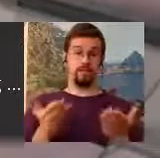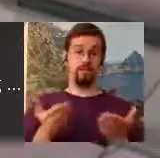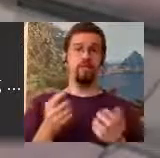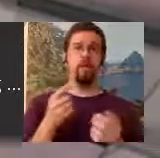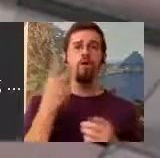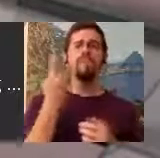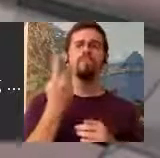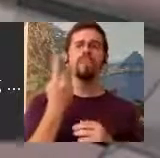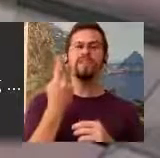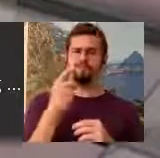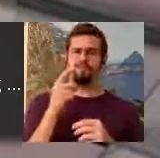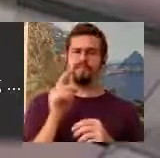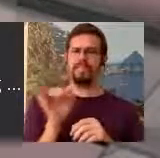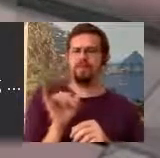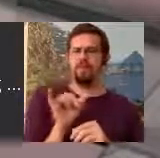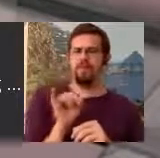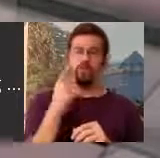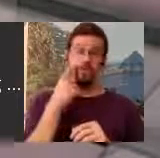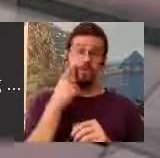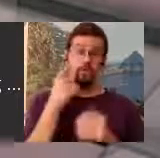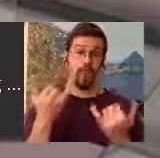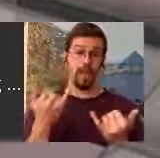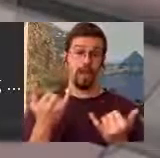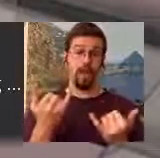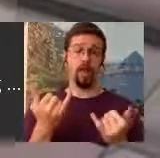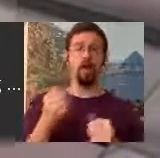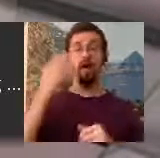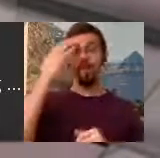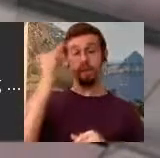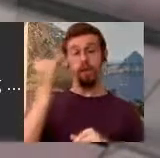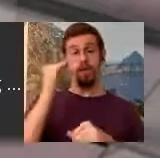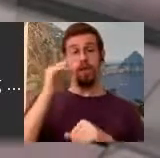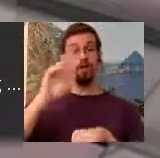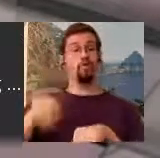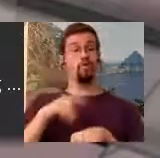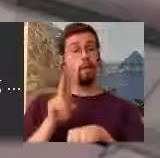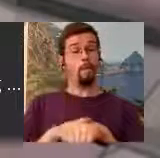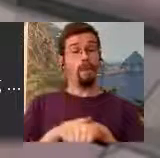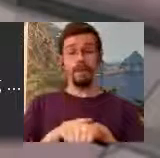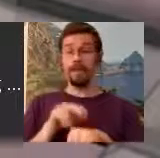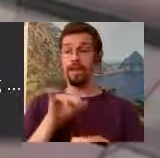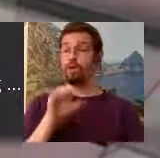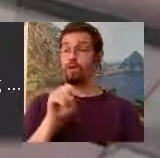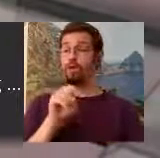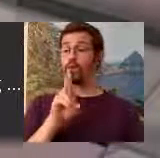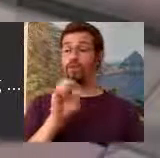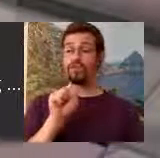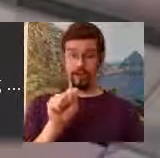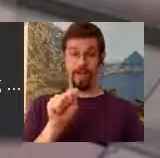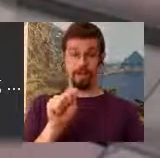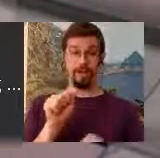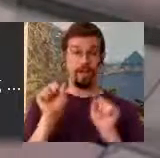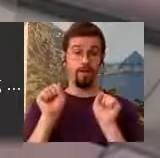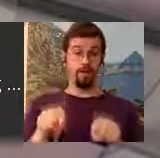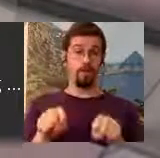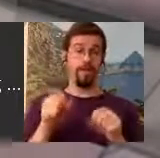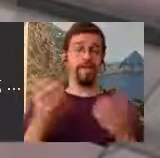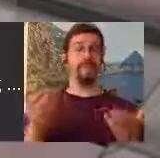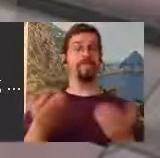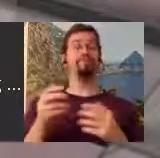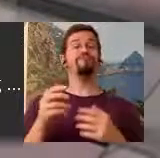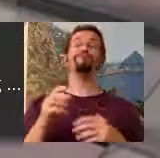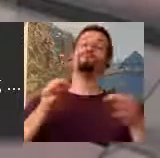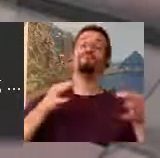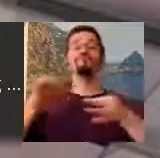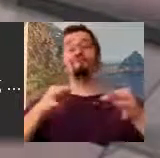that's being recorded right now, because normally Yosra would be sitting right here with us from Tunisia telling us about her project